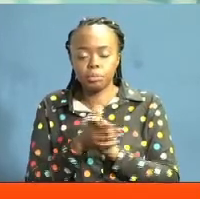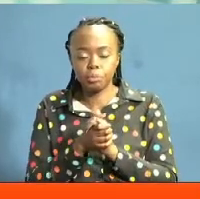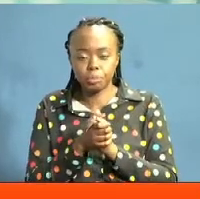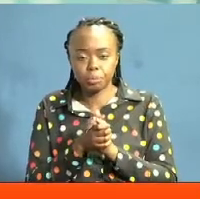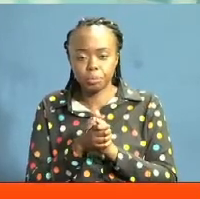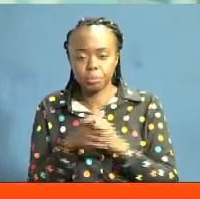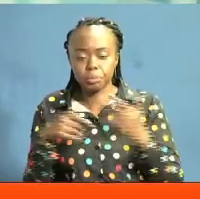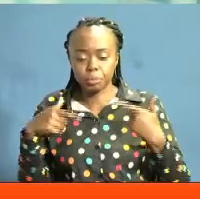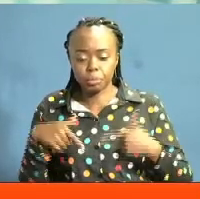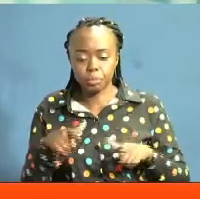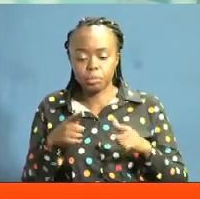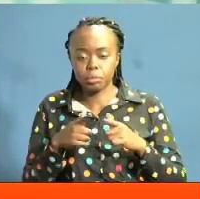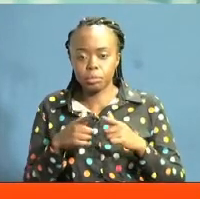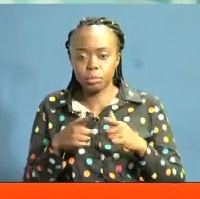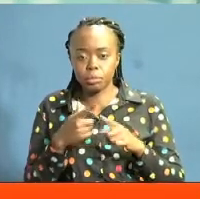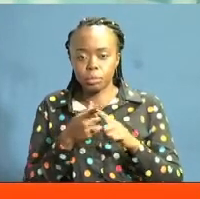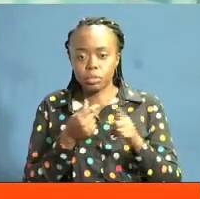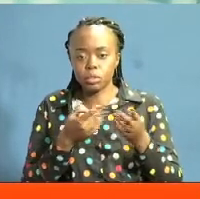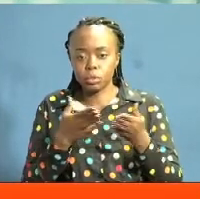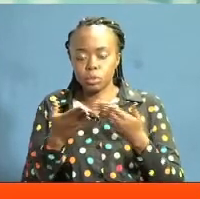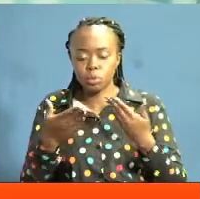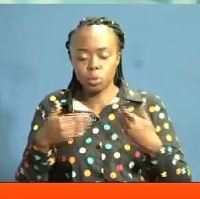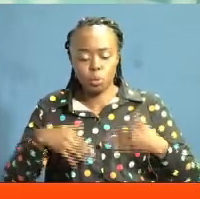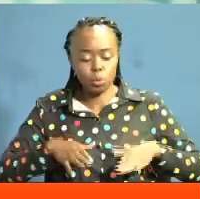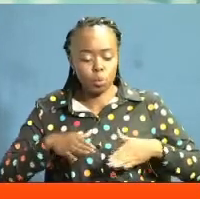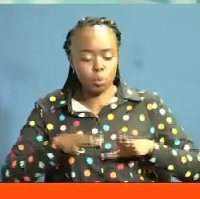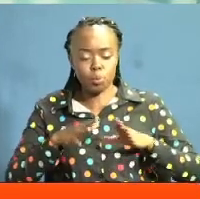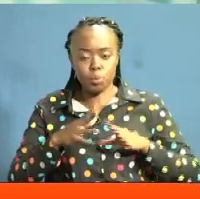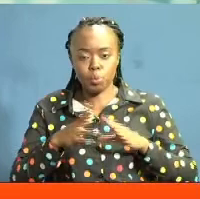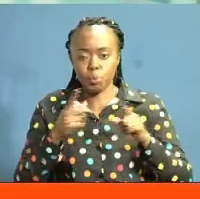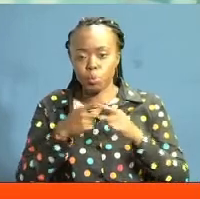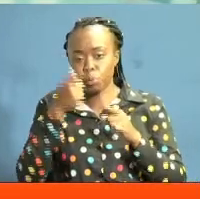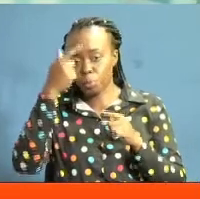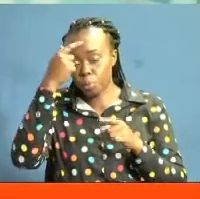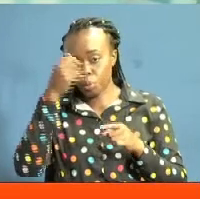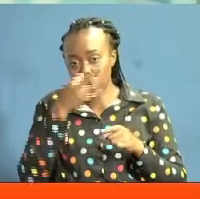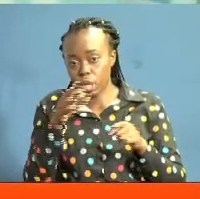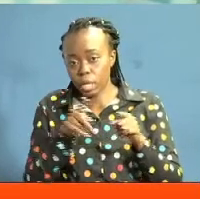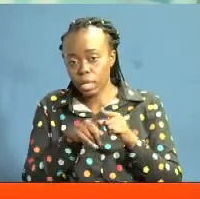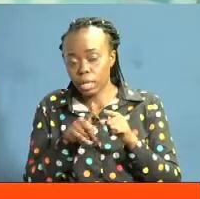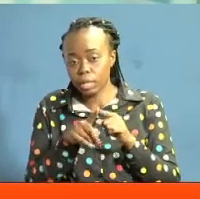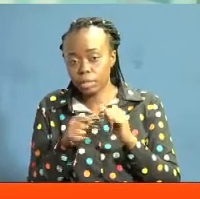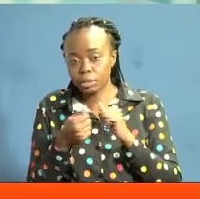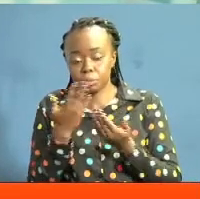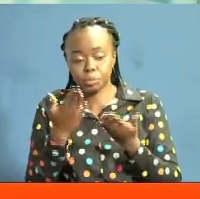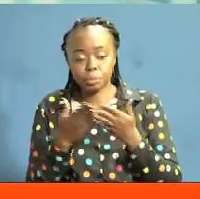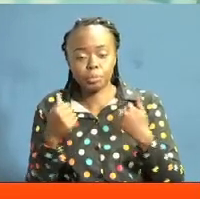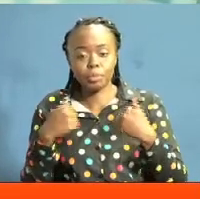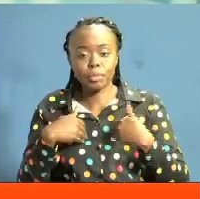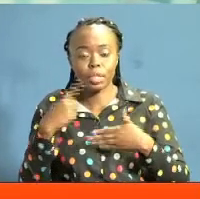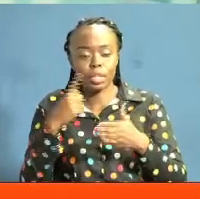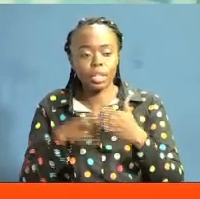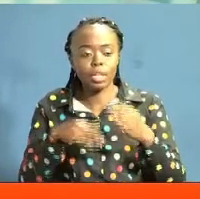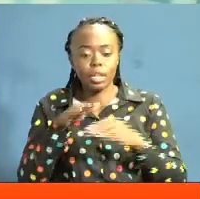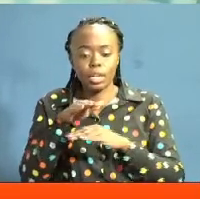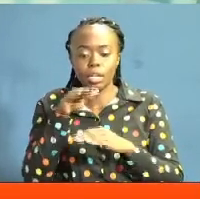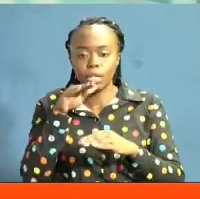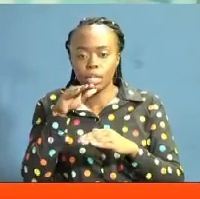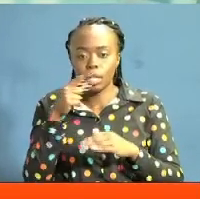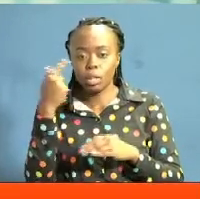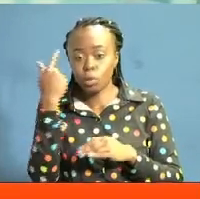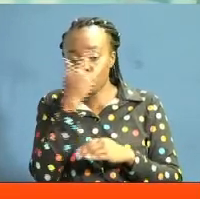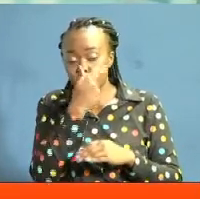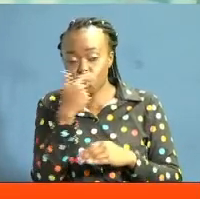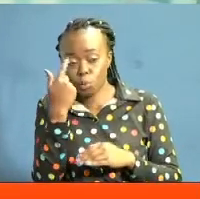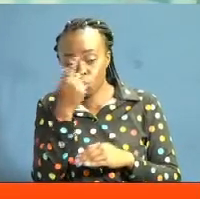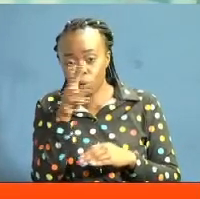me answer it from the teenagers, mm-hmm. because the preteens and the lower ones, mommy, you may have to have what I call eyes that